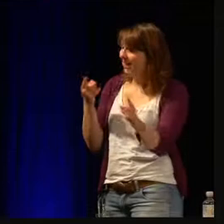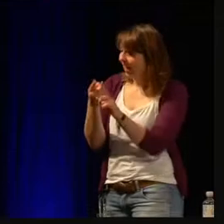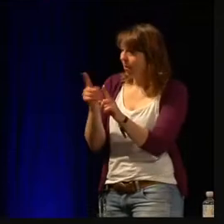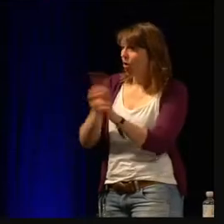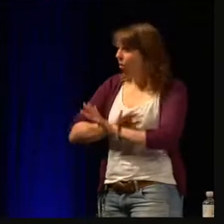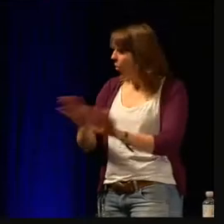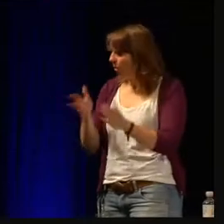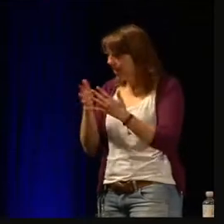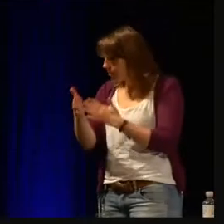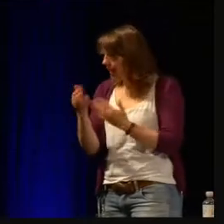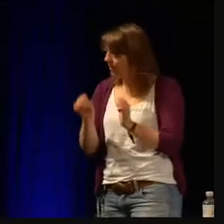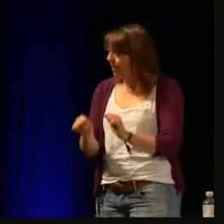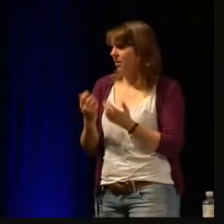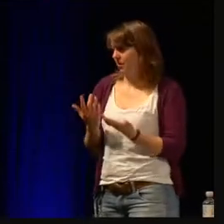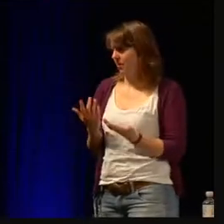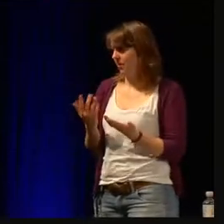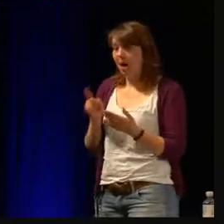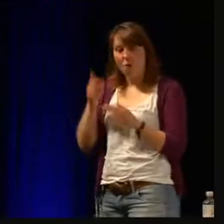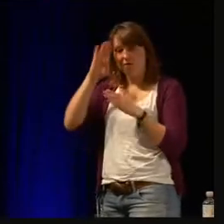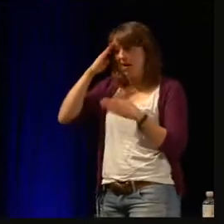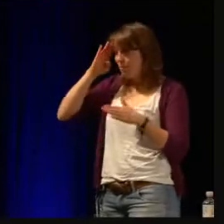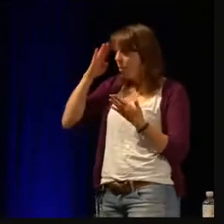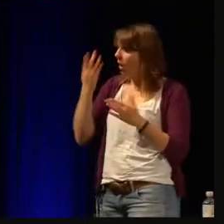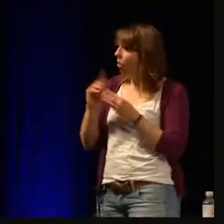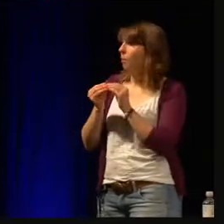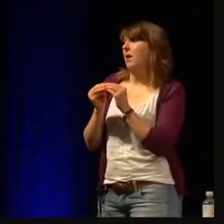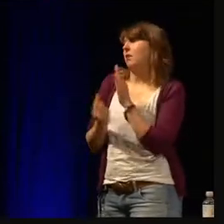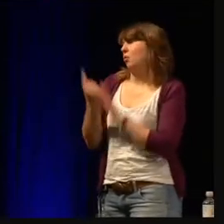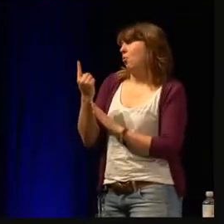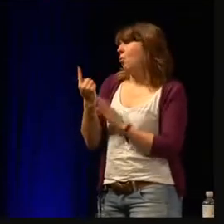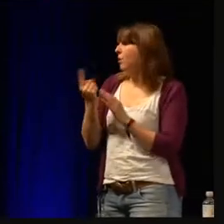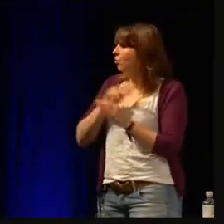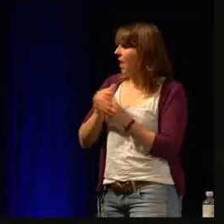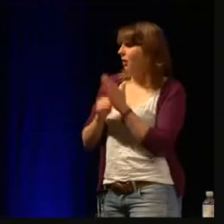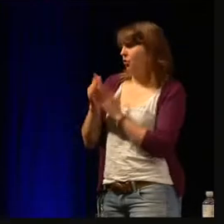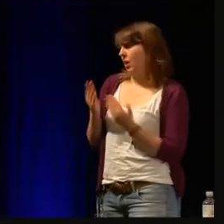how transparent or intransparent this influence can be.